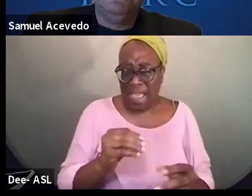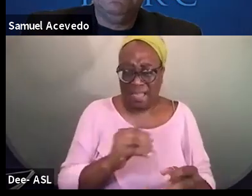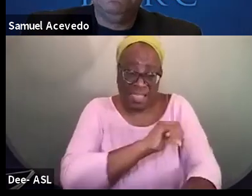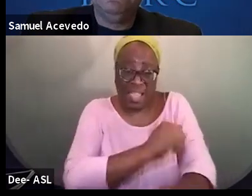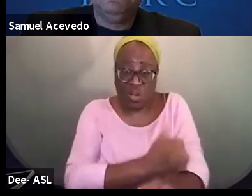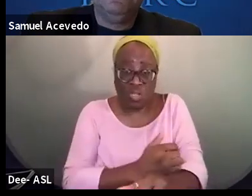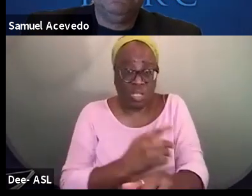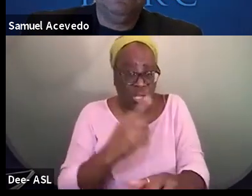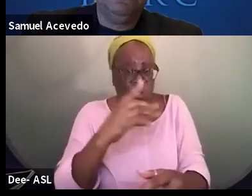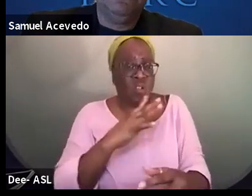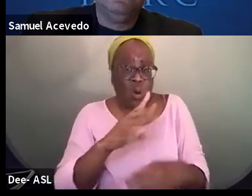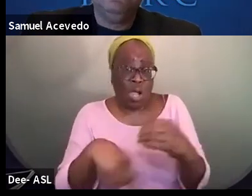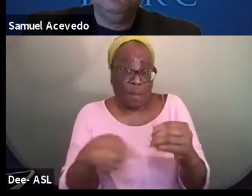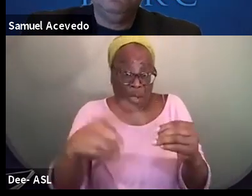them?